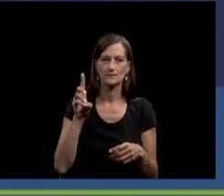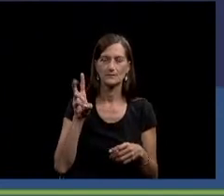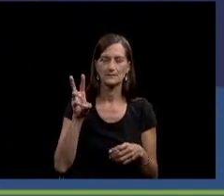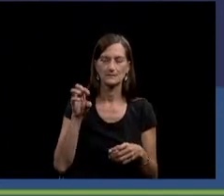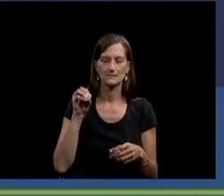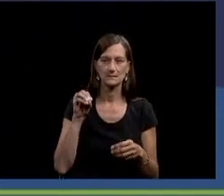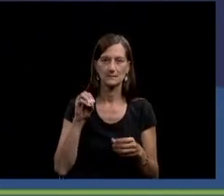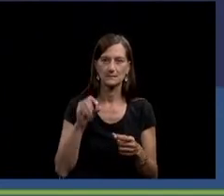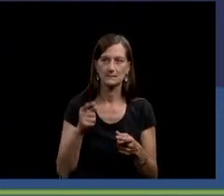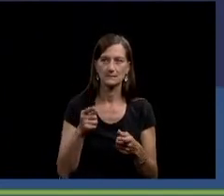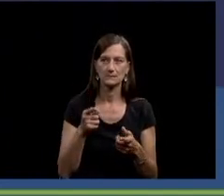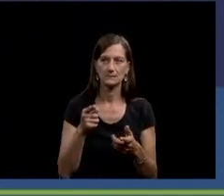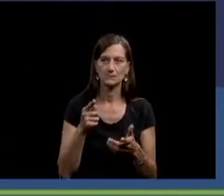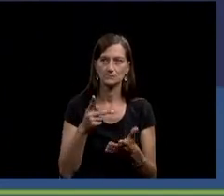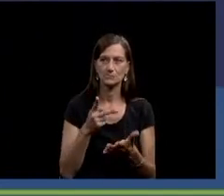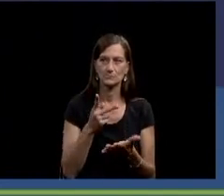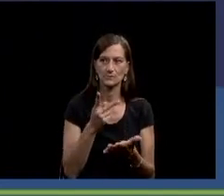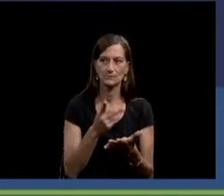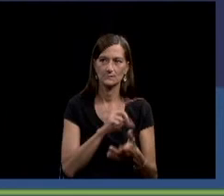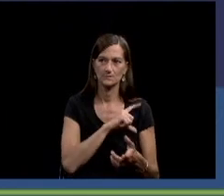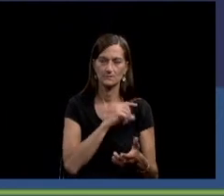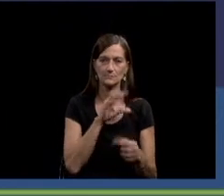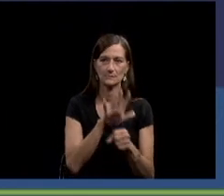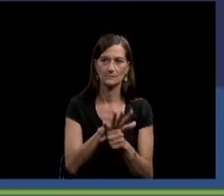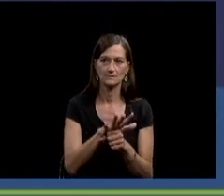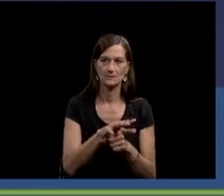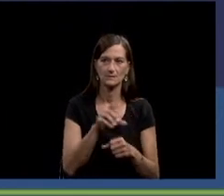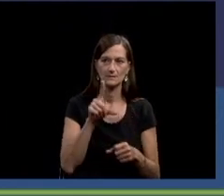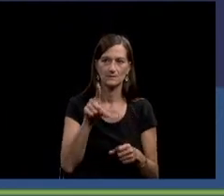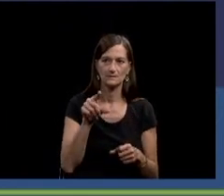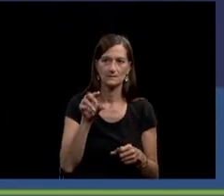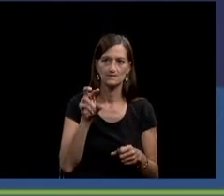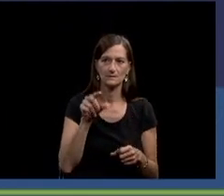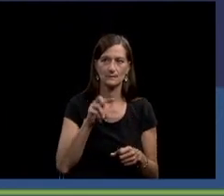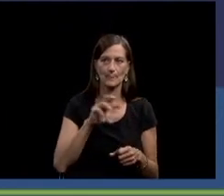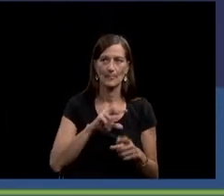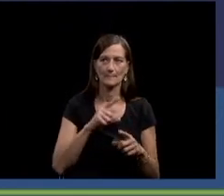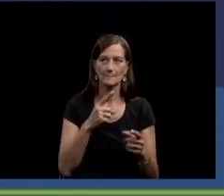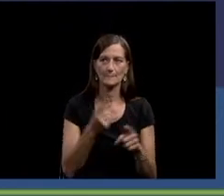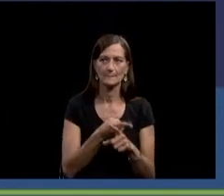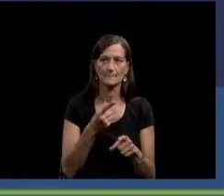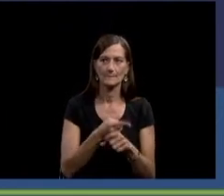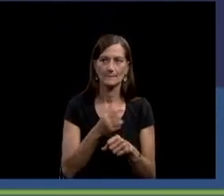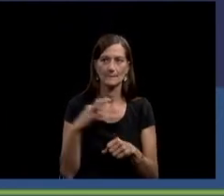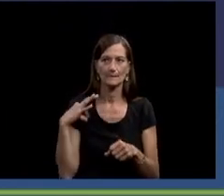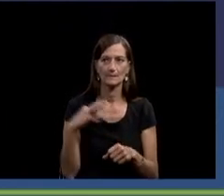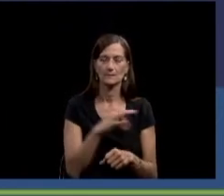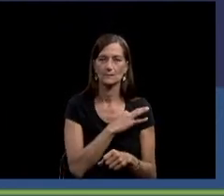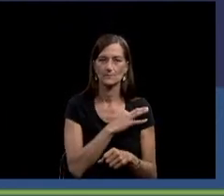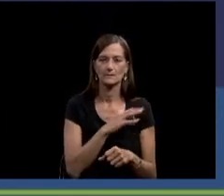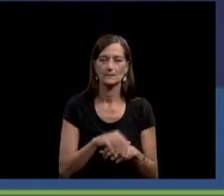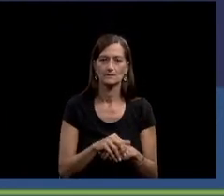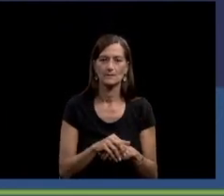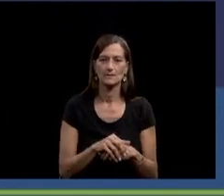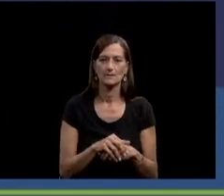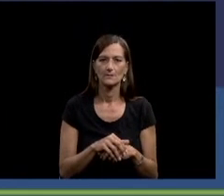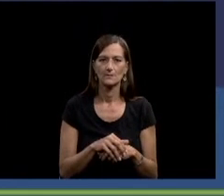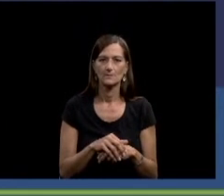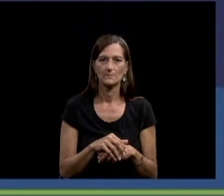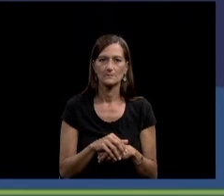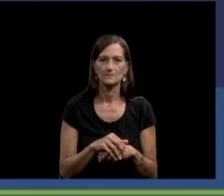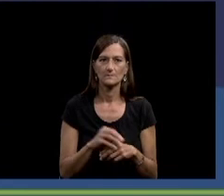The department is comprised of 3 divisions, which are known as Community Services or Patrol, Criminal Investigations, and then